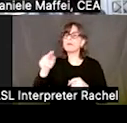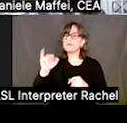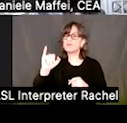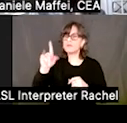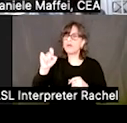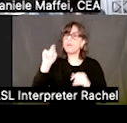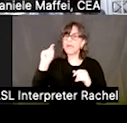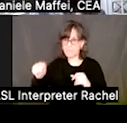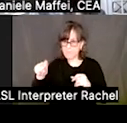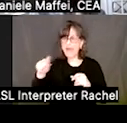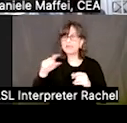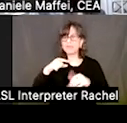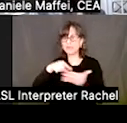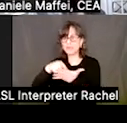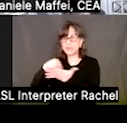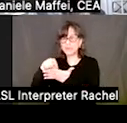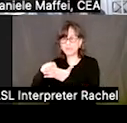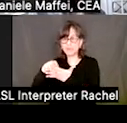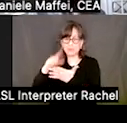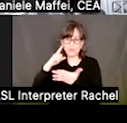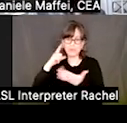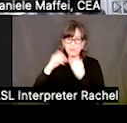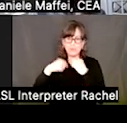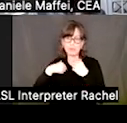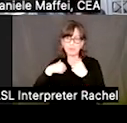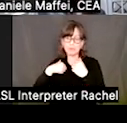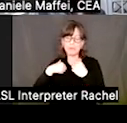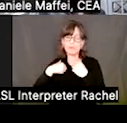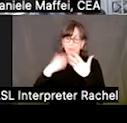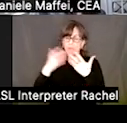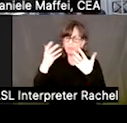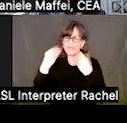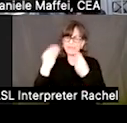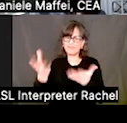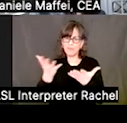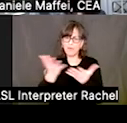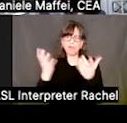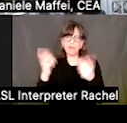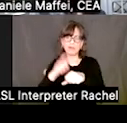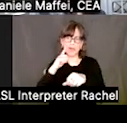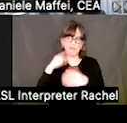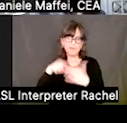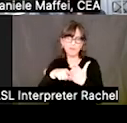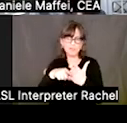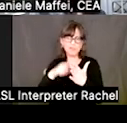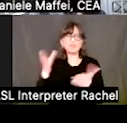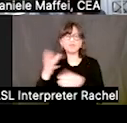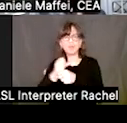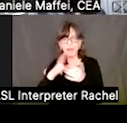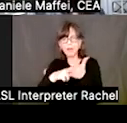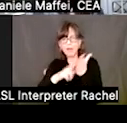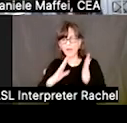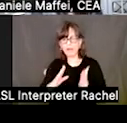deadlines. We don't want anyone to get to the end of their retrofit and there's no money left. But we give you a lot of time. The most important thing, we give you time to get a contractor, get the